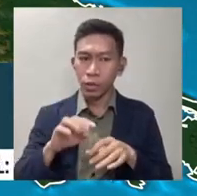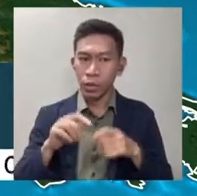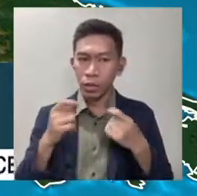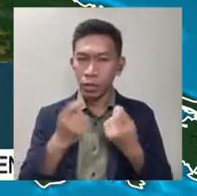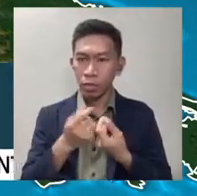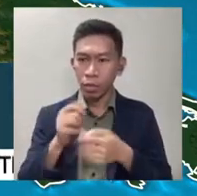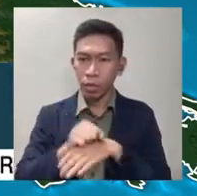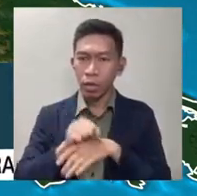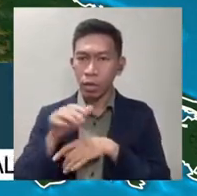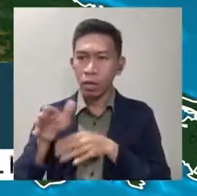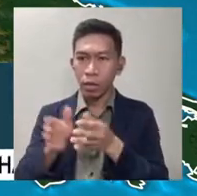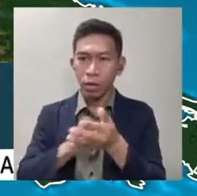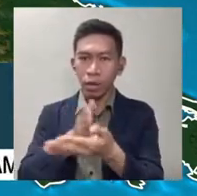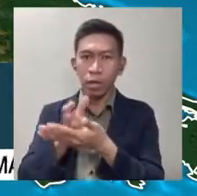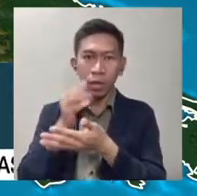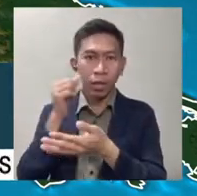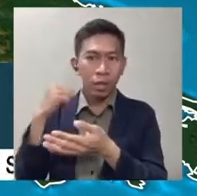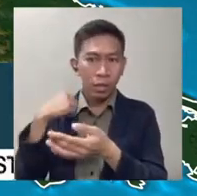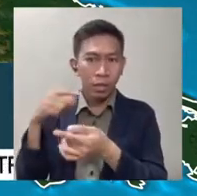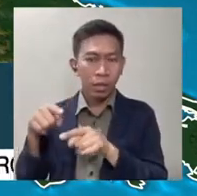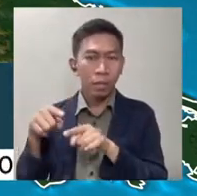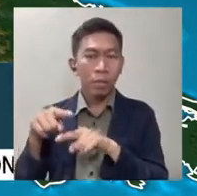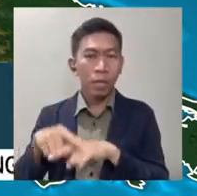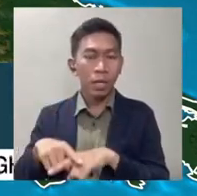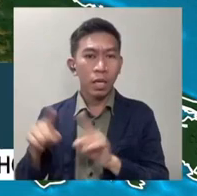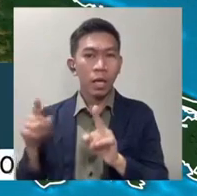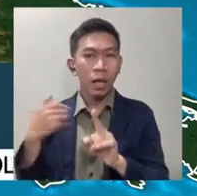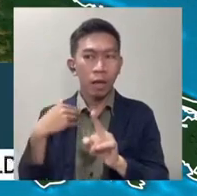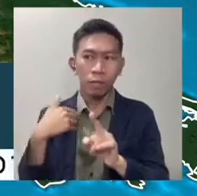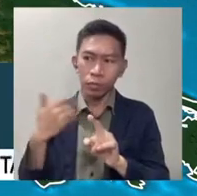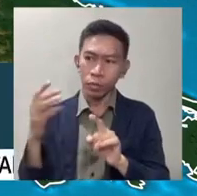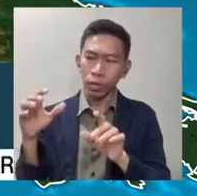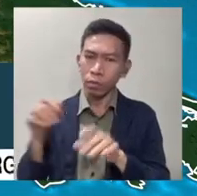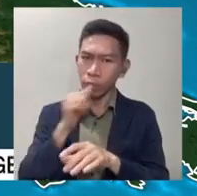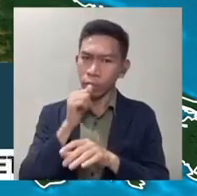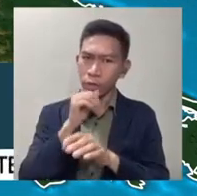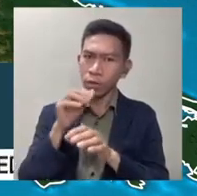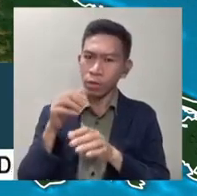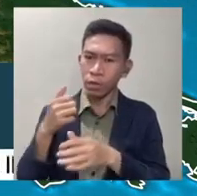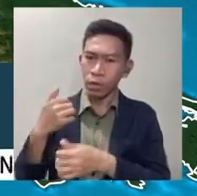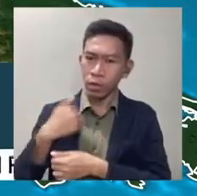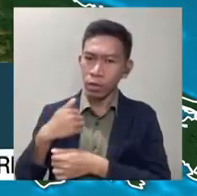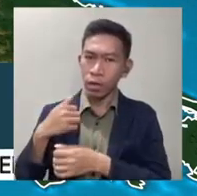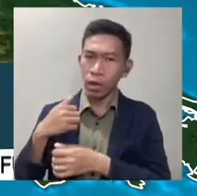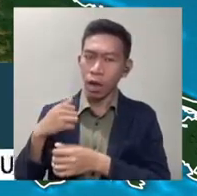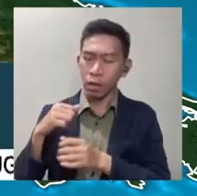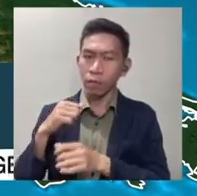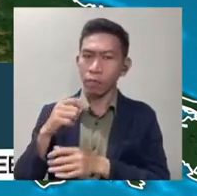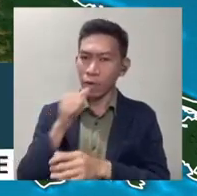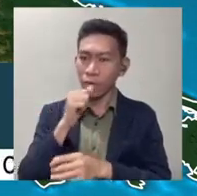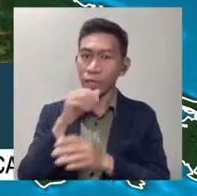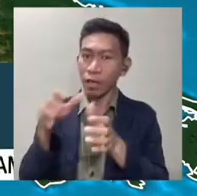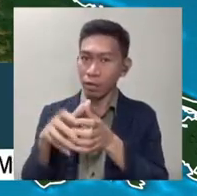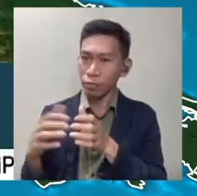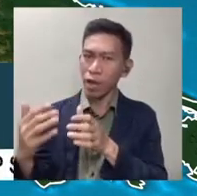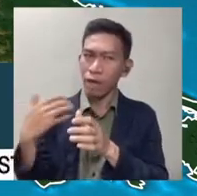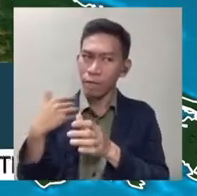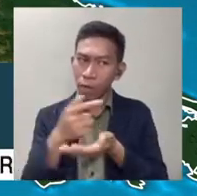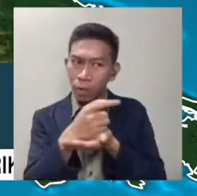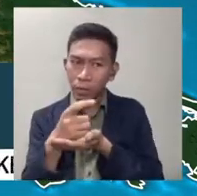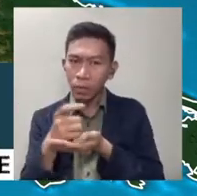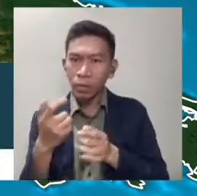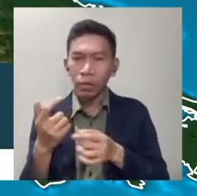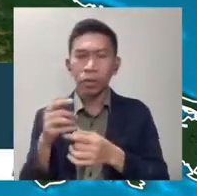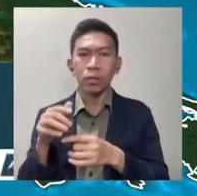to Nag-Uma yesterday, but were met by a private armed group which fired at them. The election officers and electoral board members were kept